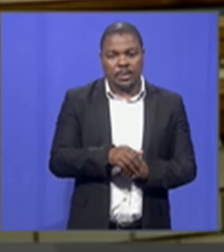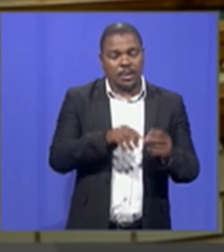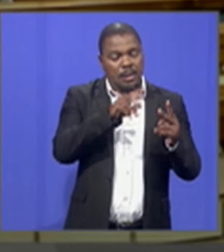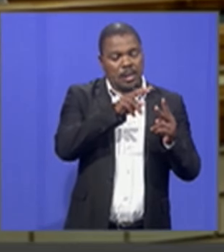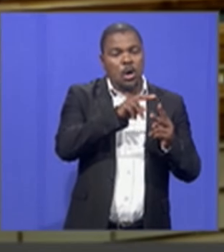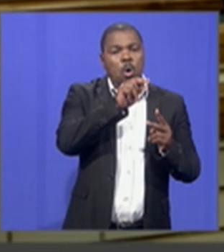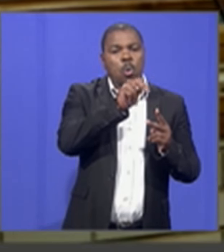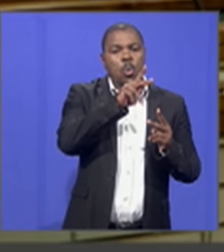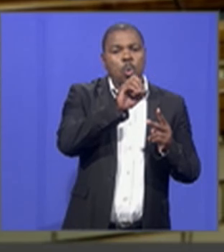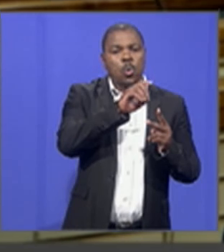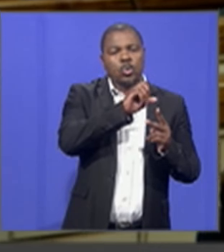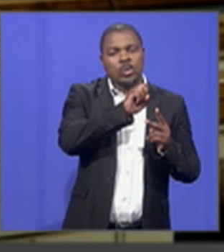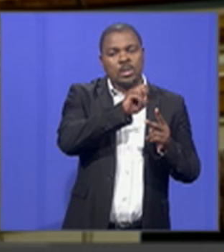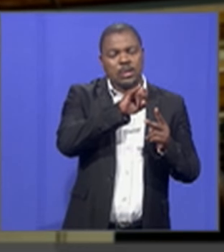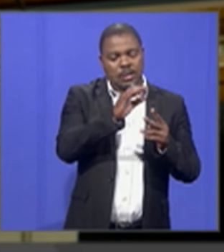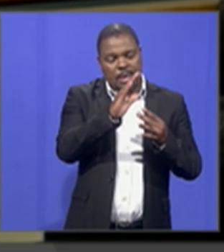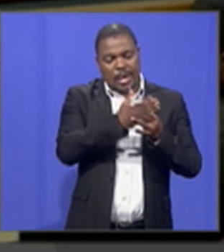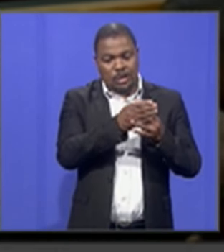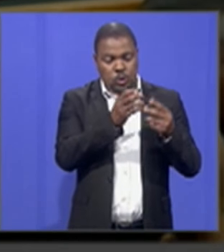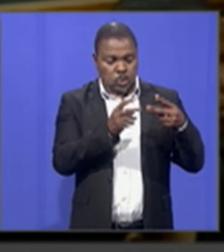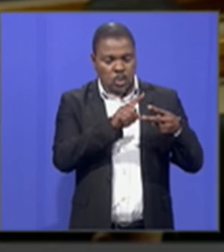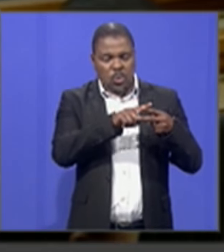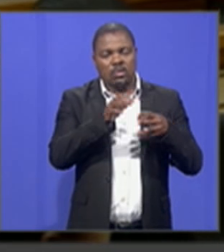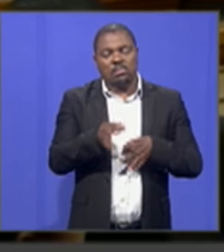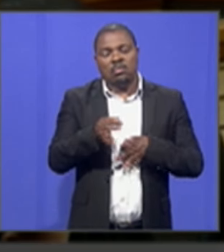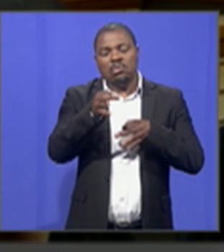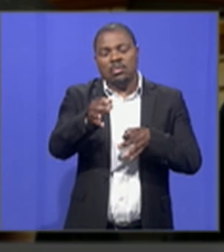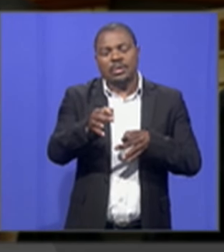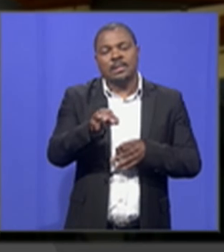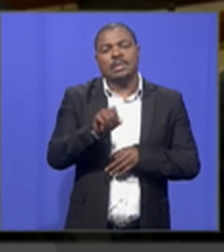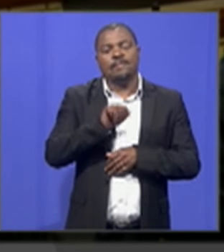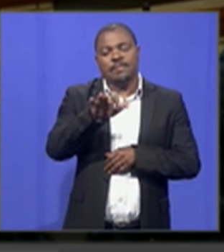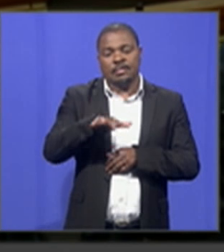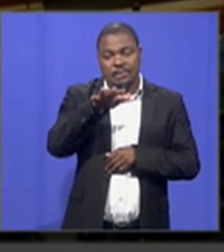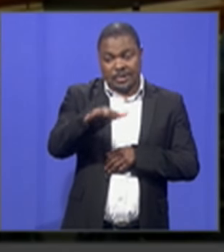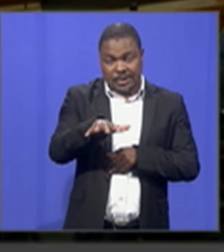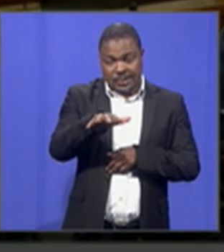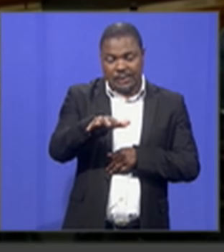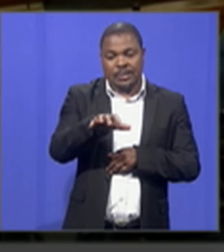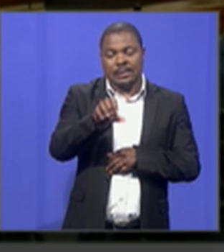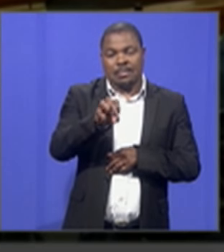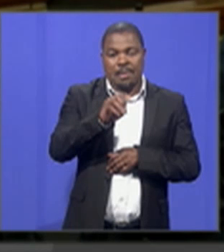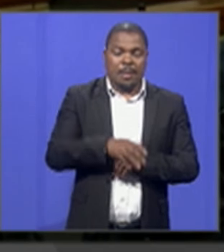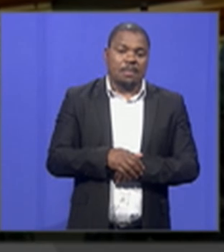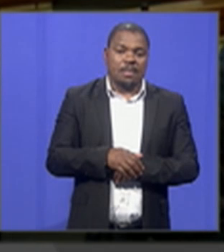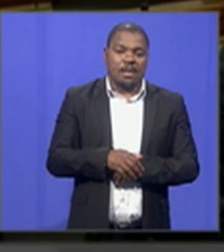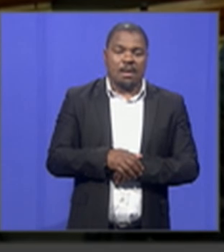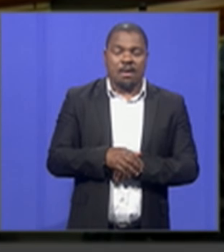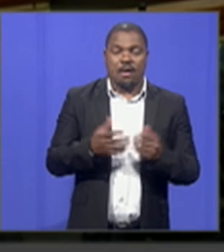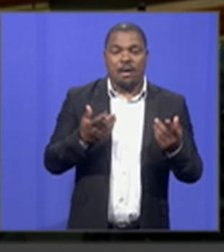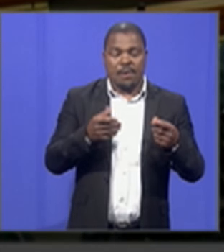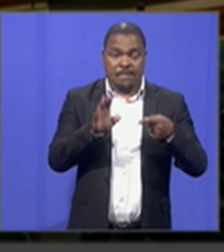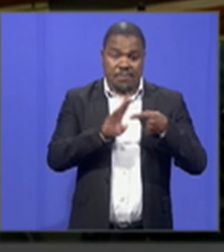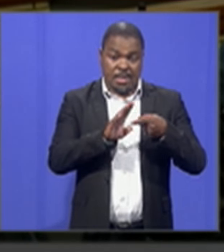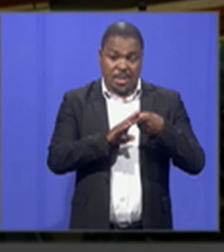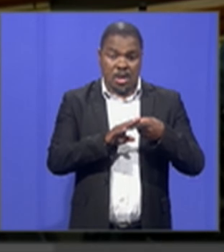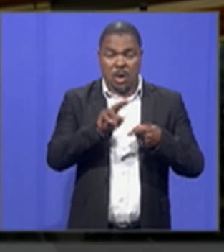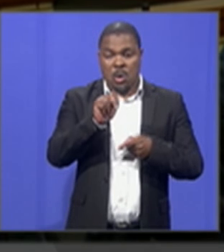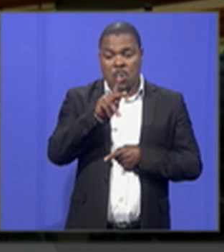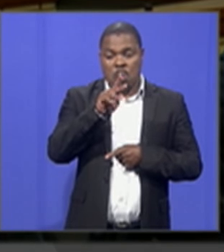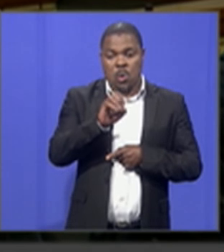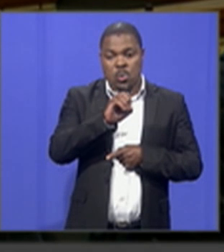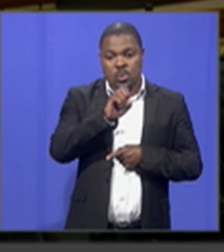Fanny Nkosi e šuthišeditše go la 15 le wedi ke kgorokgolo ya selete ya Pretoria. Molatong wa mathomo Nkosi o